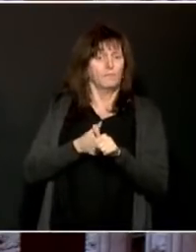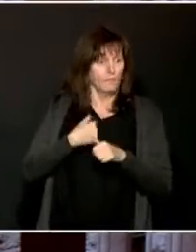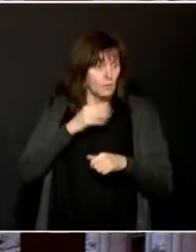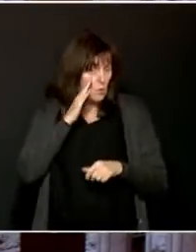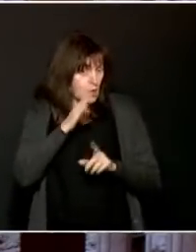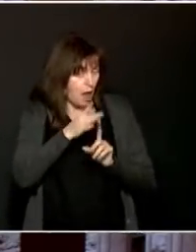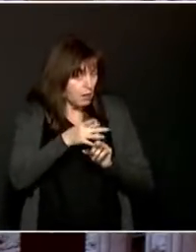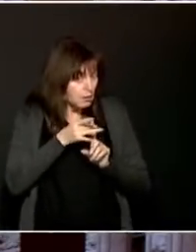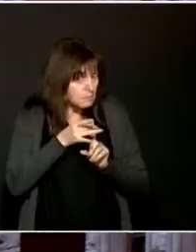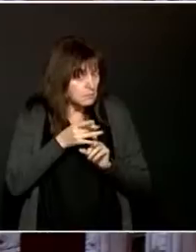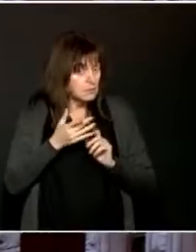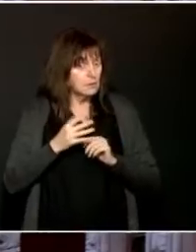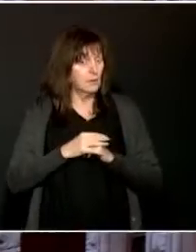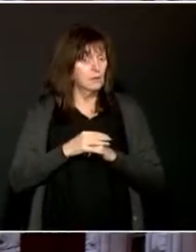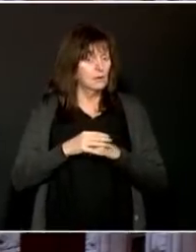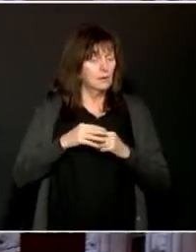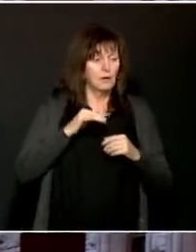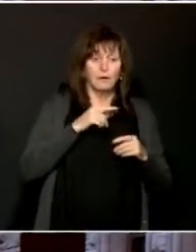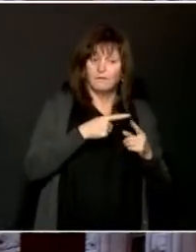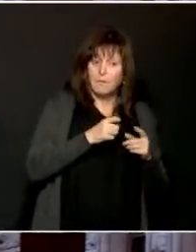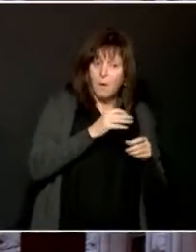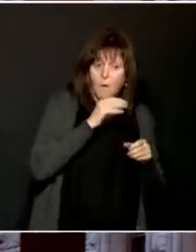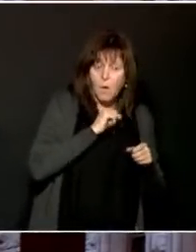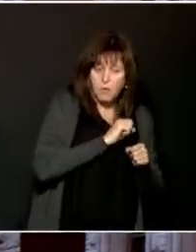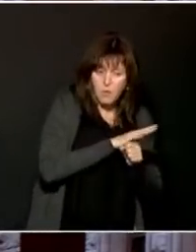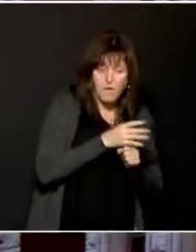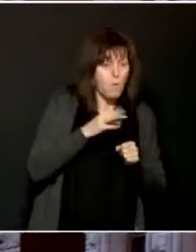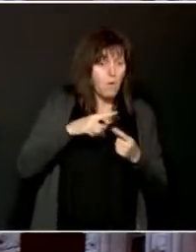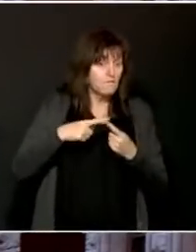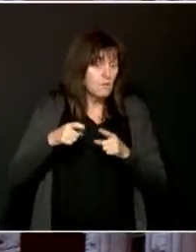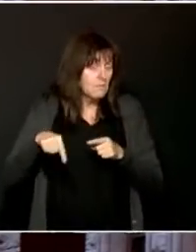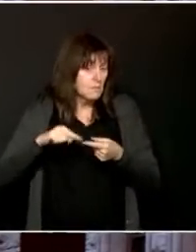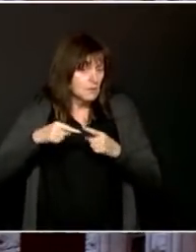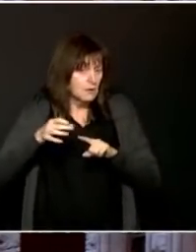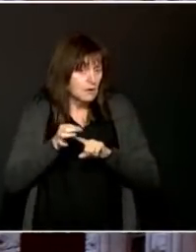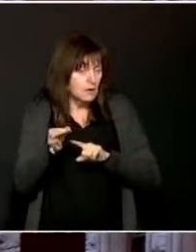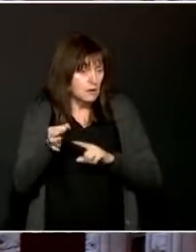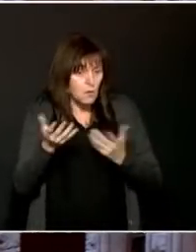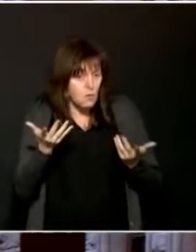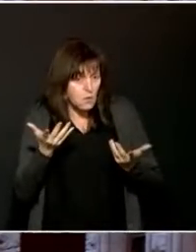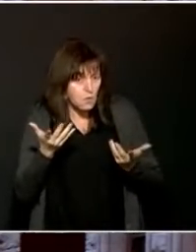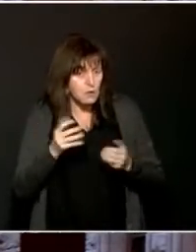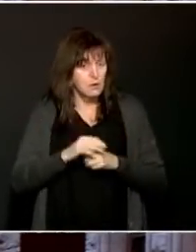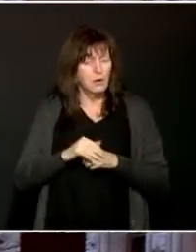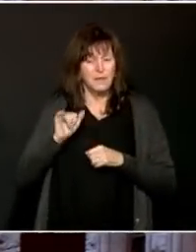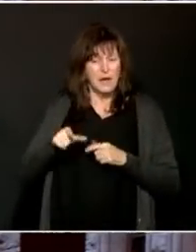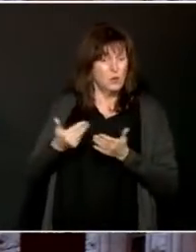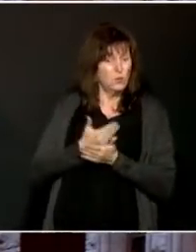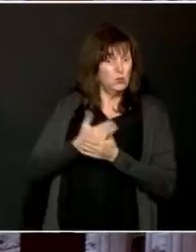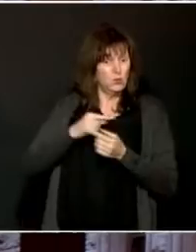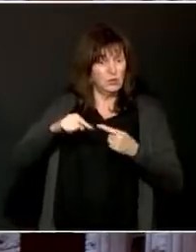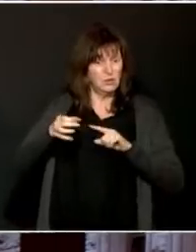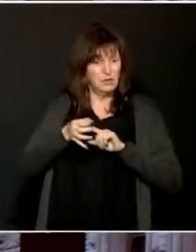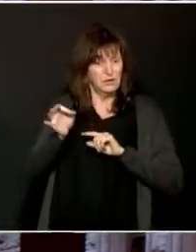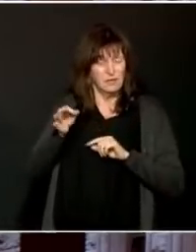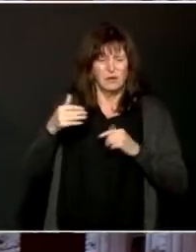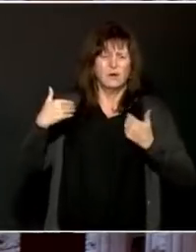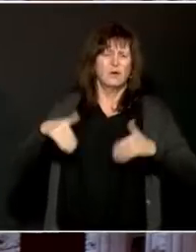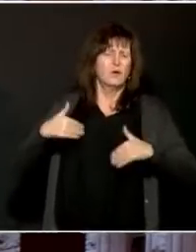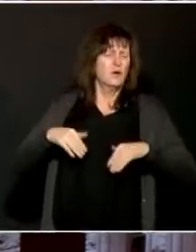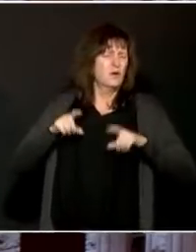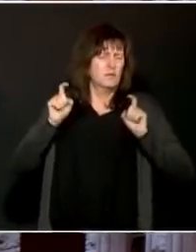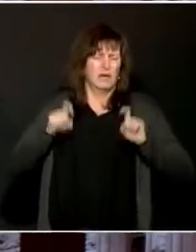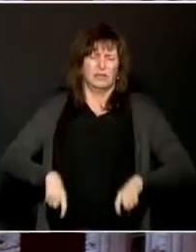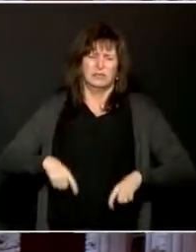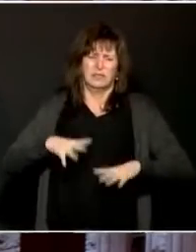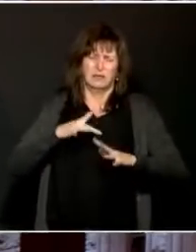the VOCs, especially the variants of concern, you have to be very stringent and careful about that in your activities, or you may choose not to partake